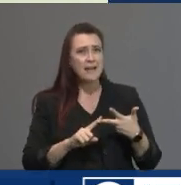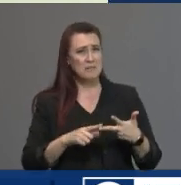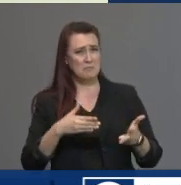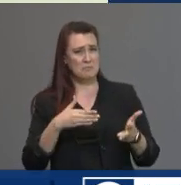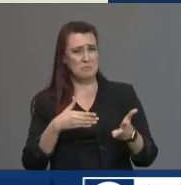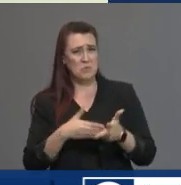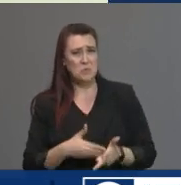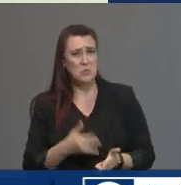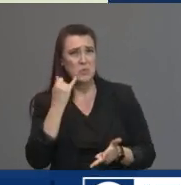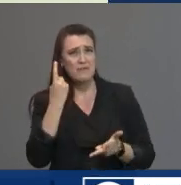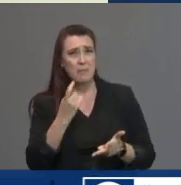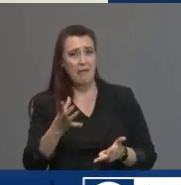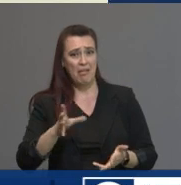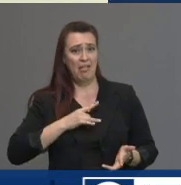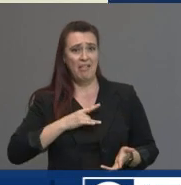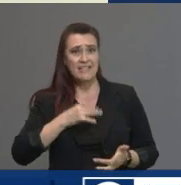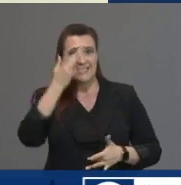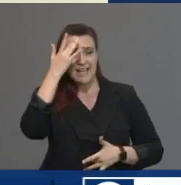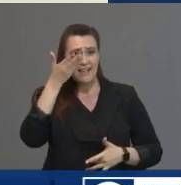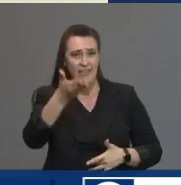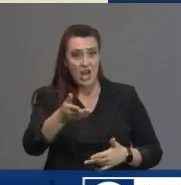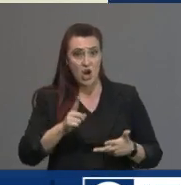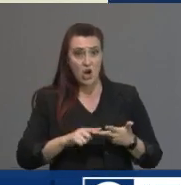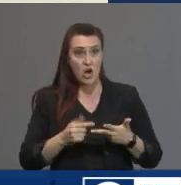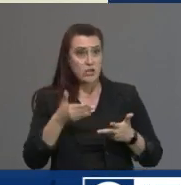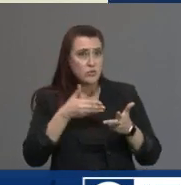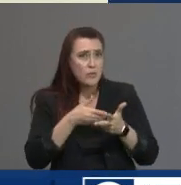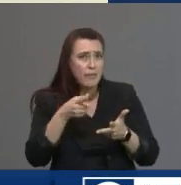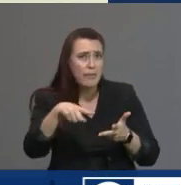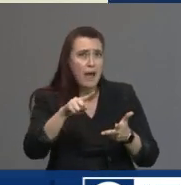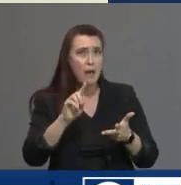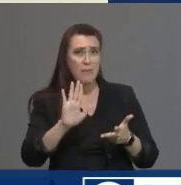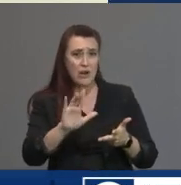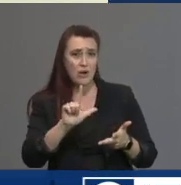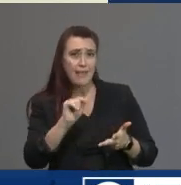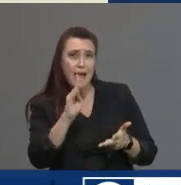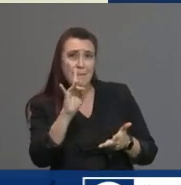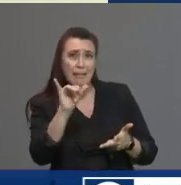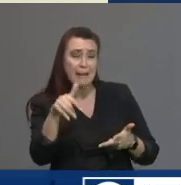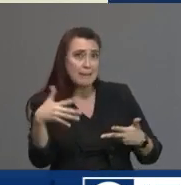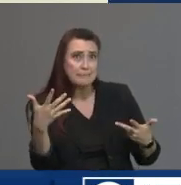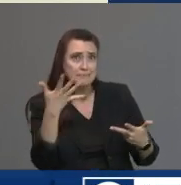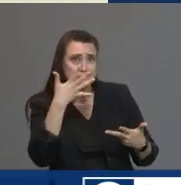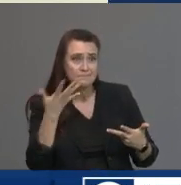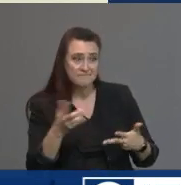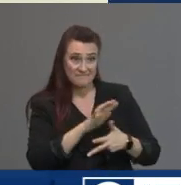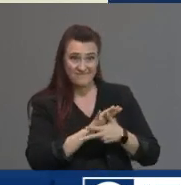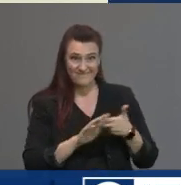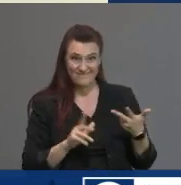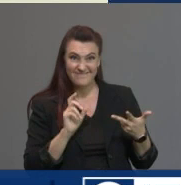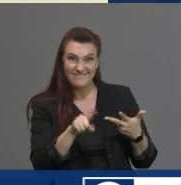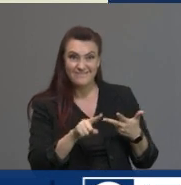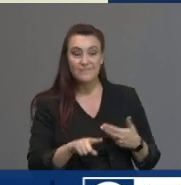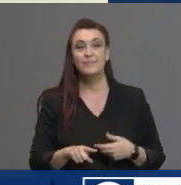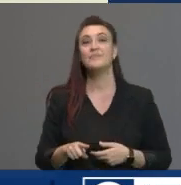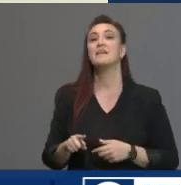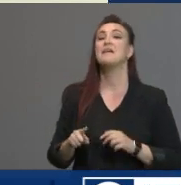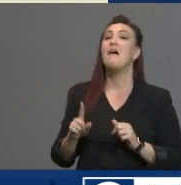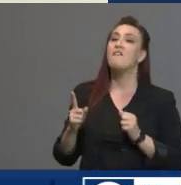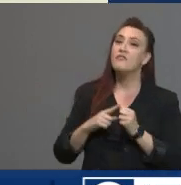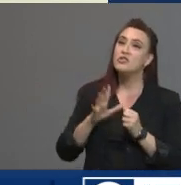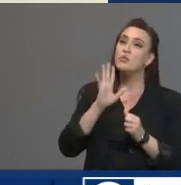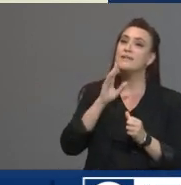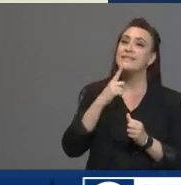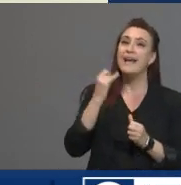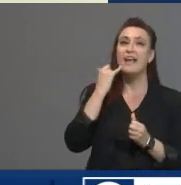Is that right? Well, I want to say first, I think that if we were going to celebrate today, we